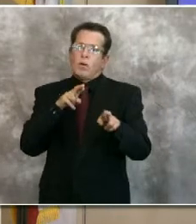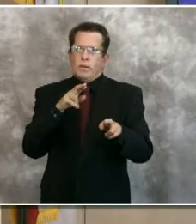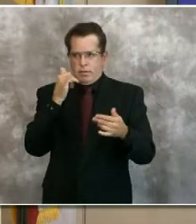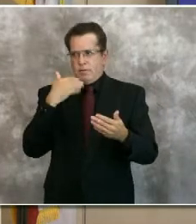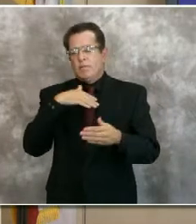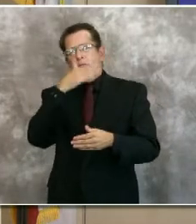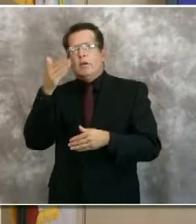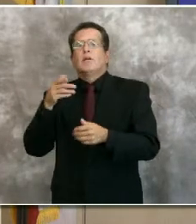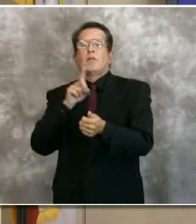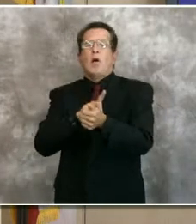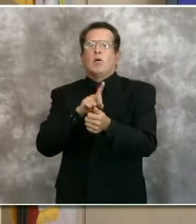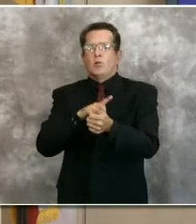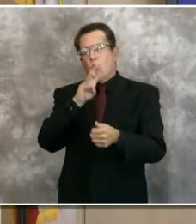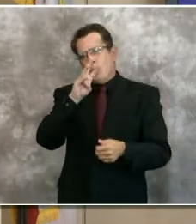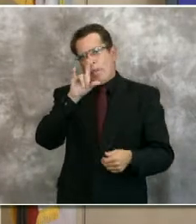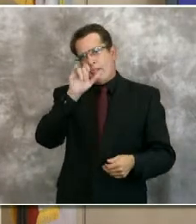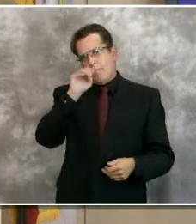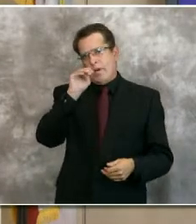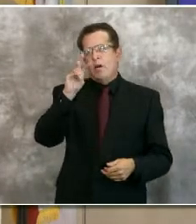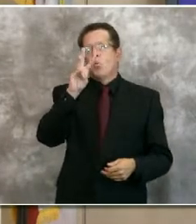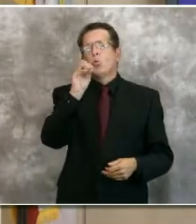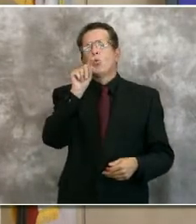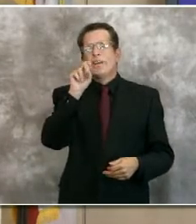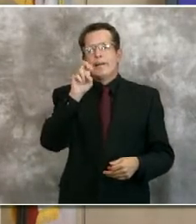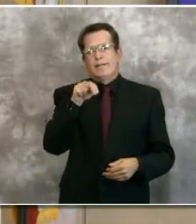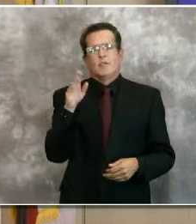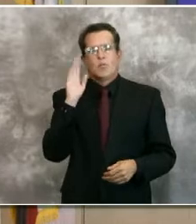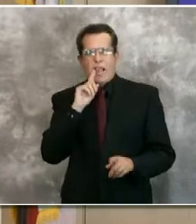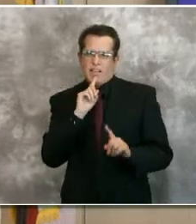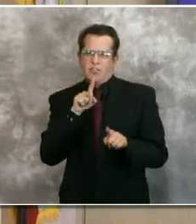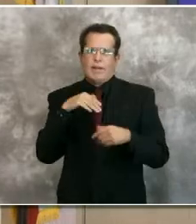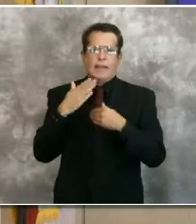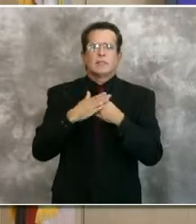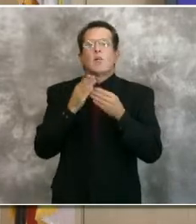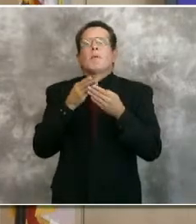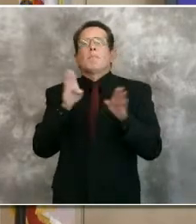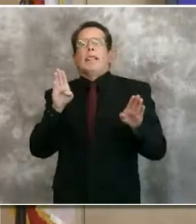over to Dr. Wilma Wooten for the Public Health Officer's report.